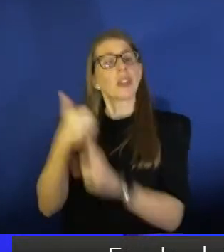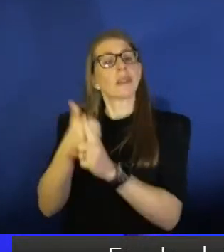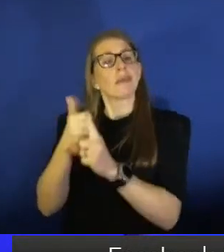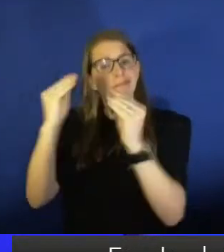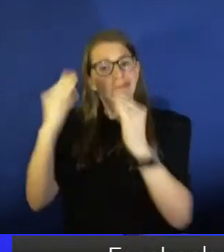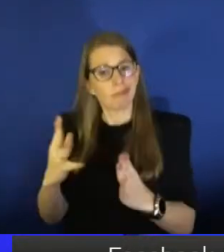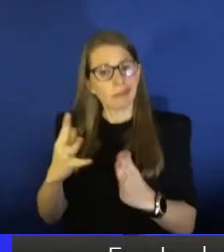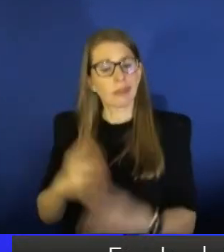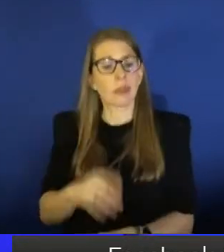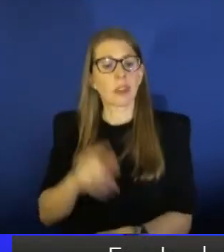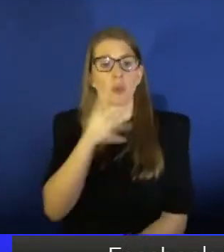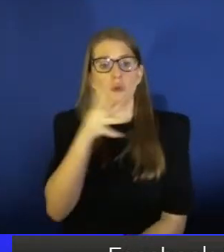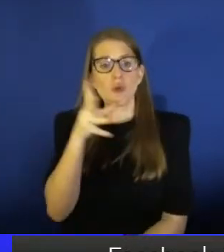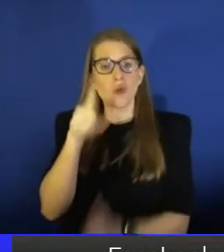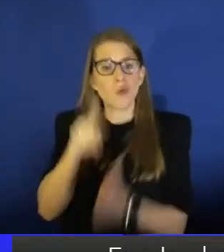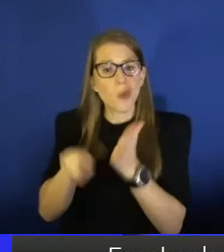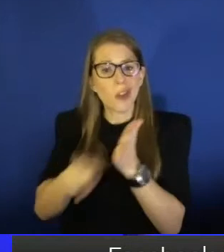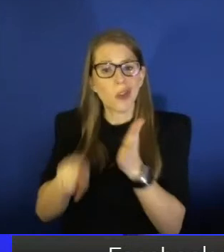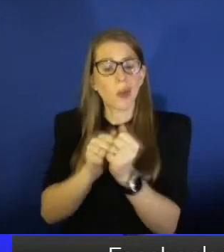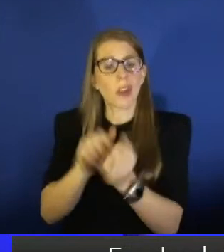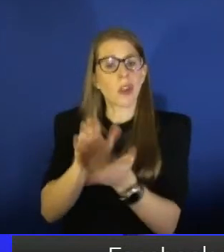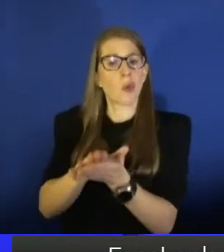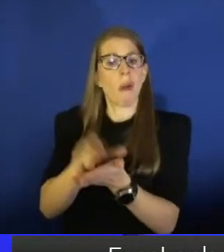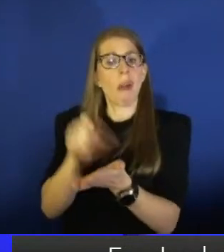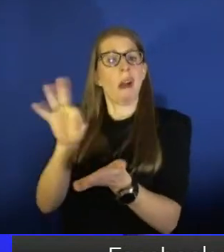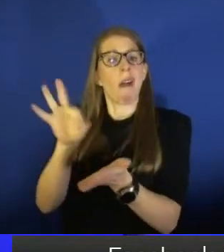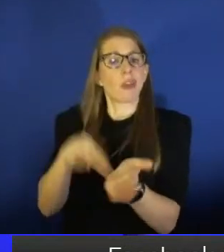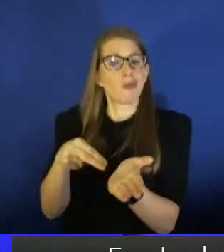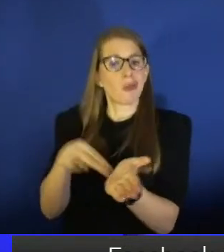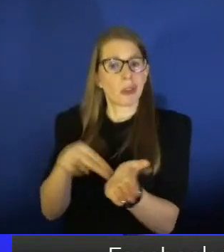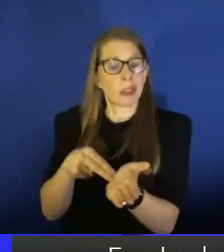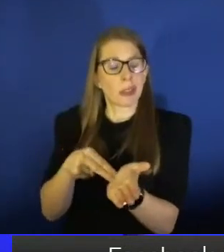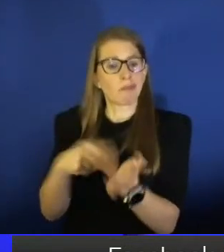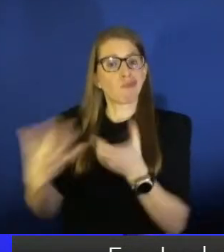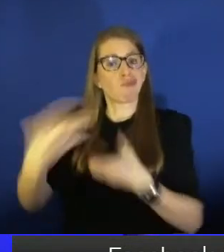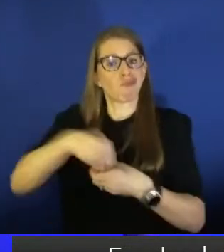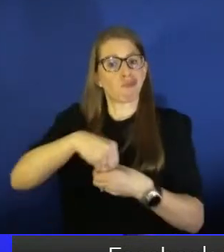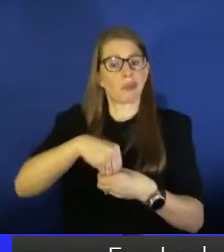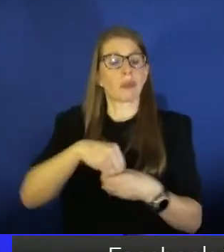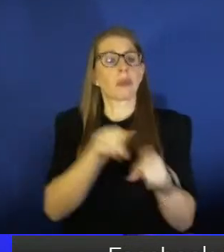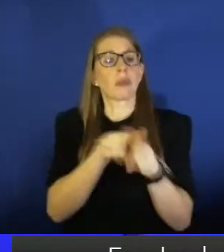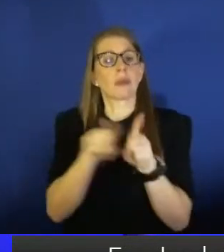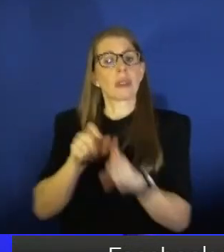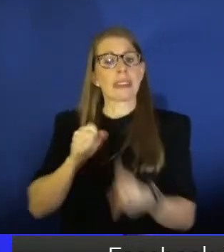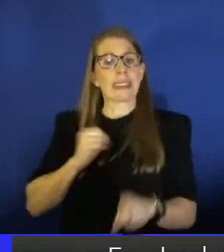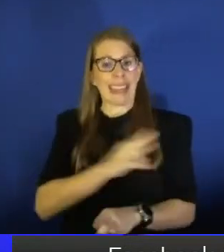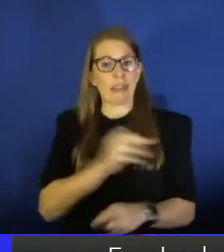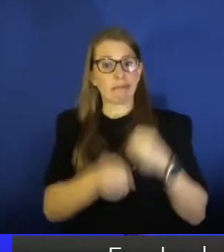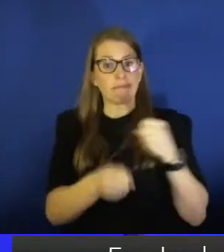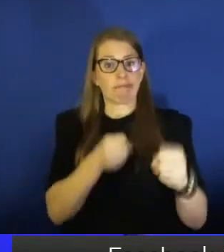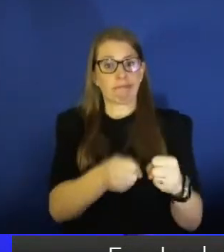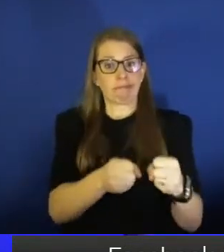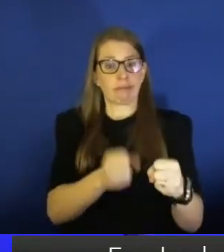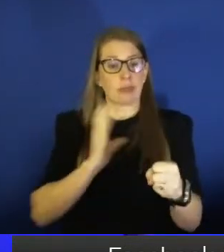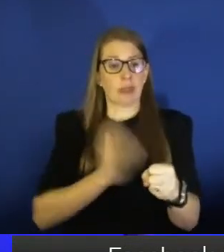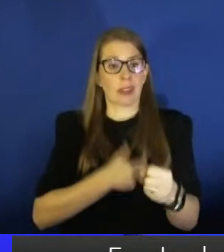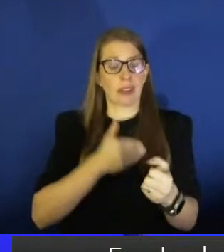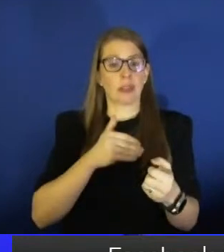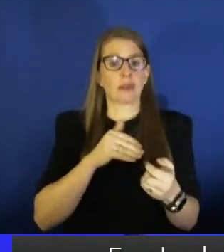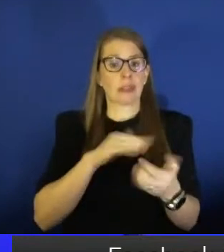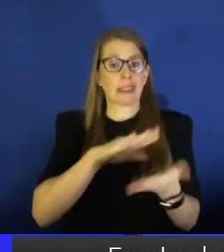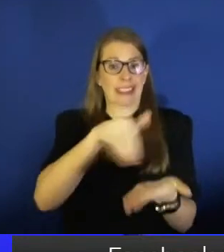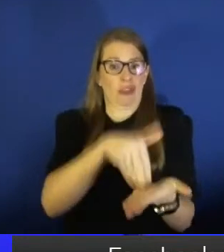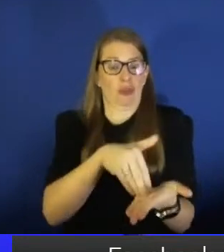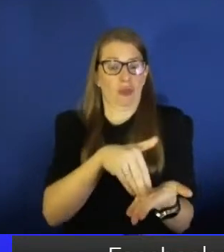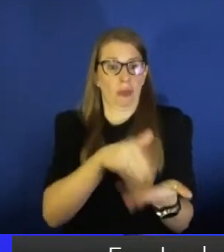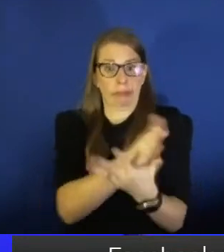Research with the School of Nursing. So even the staffing of our center is going to have this multidisciplinary approach. And